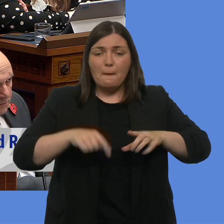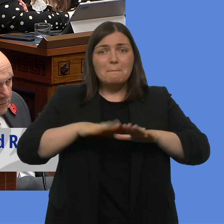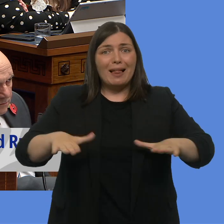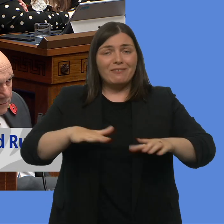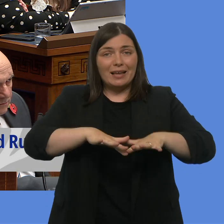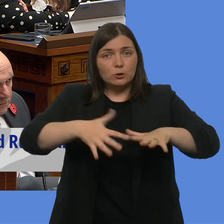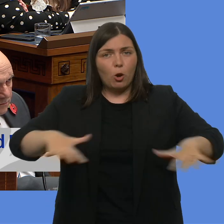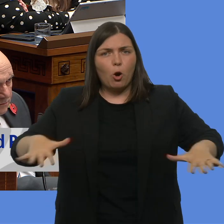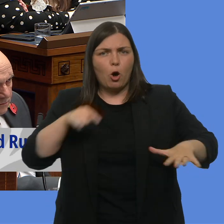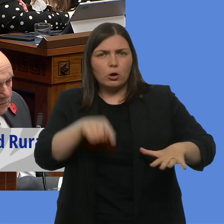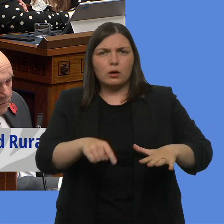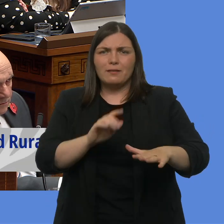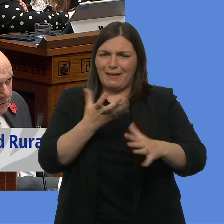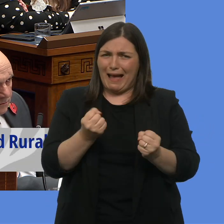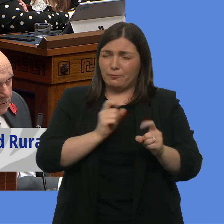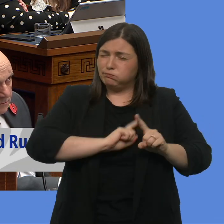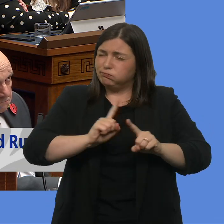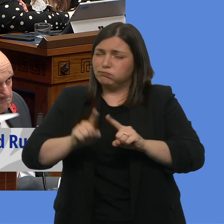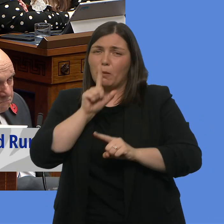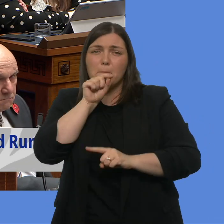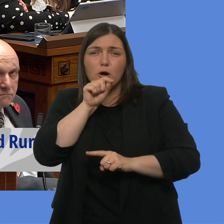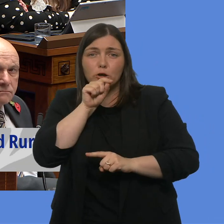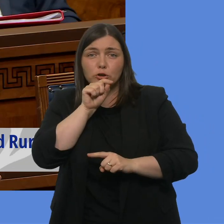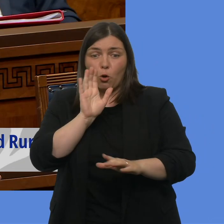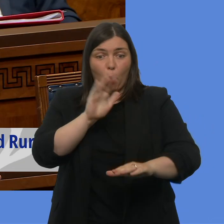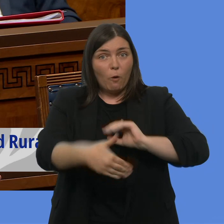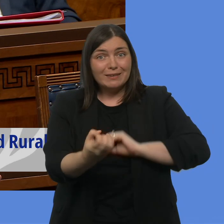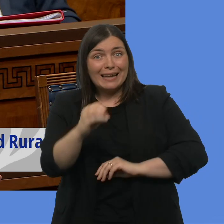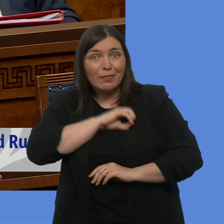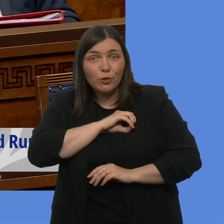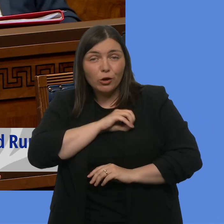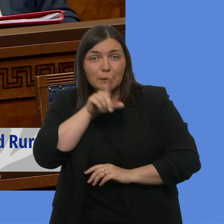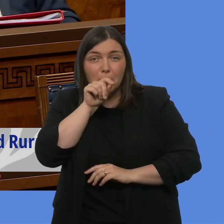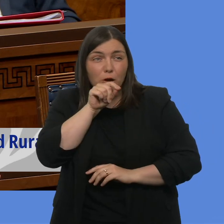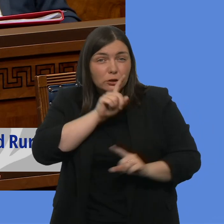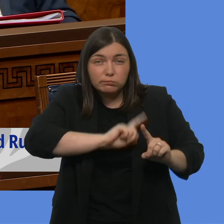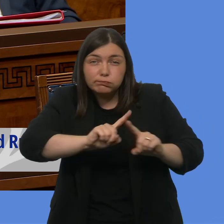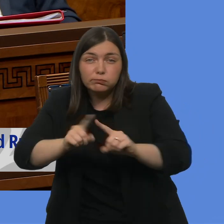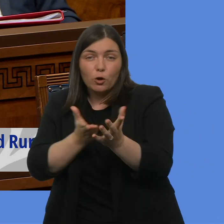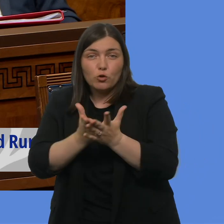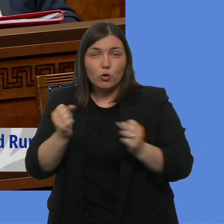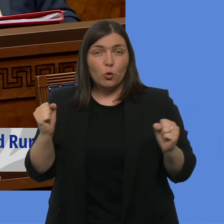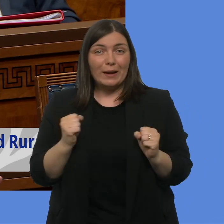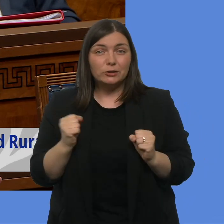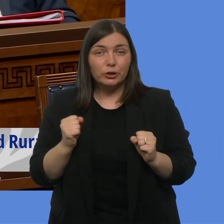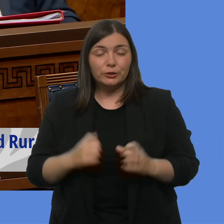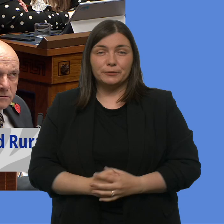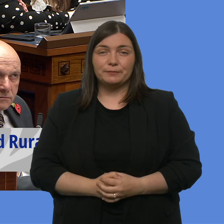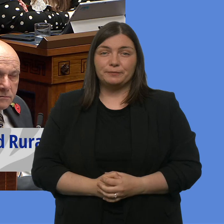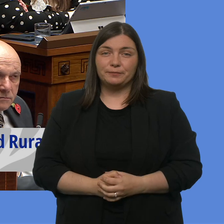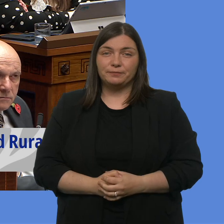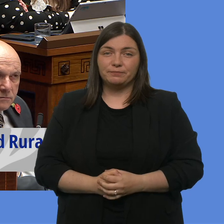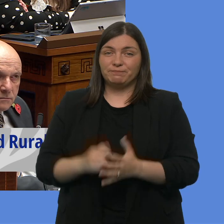supporting greater than 10,000 birds during the winter months. Seabird populations in the UK overall are not in good status, and this is reflected